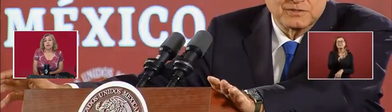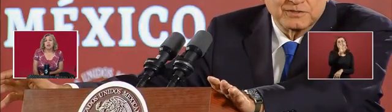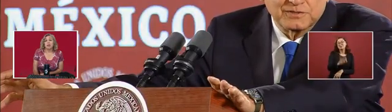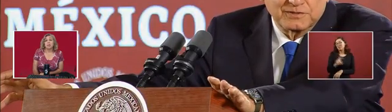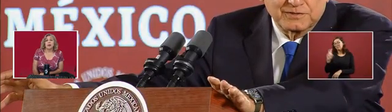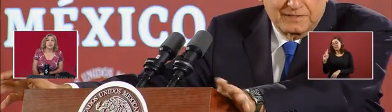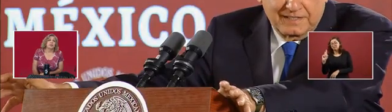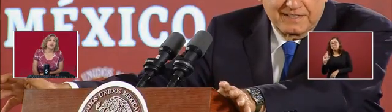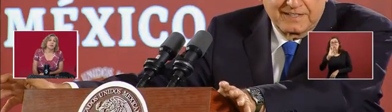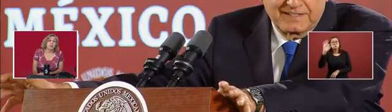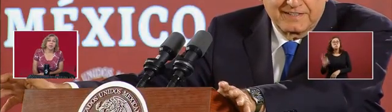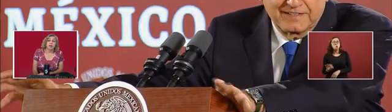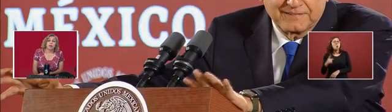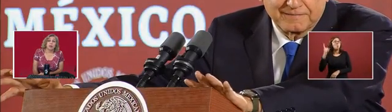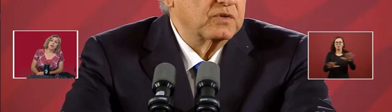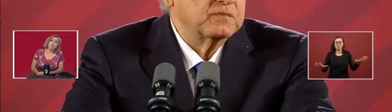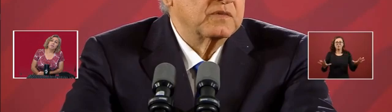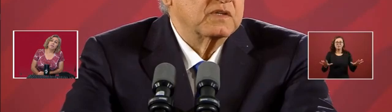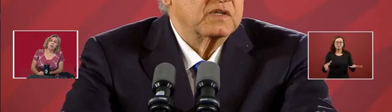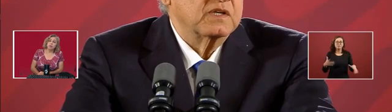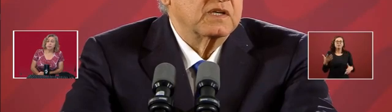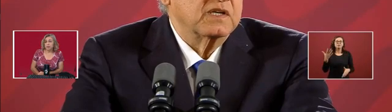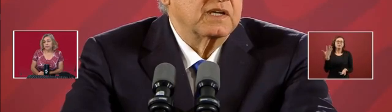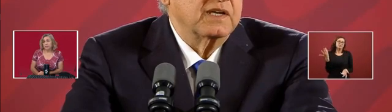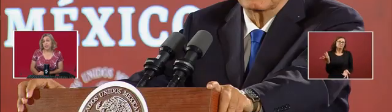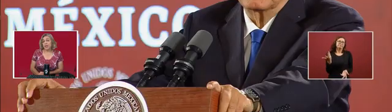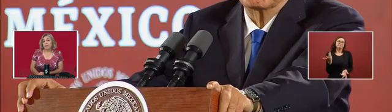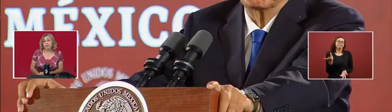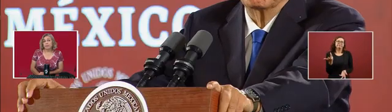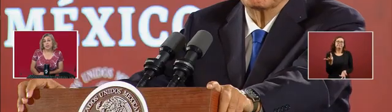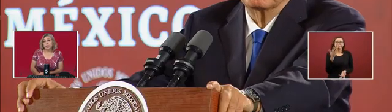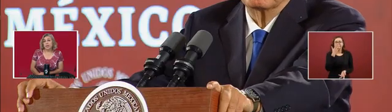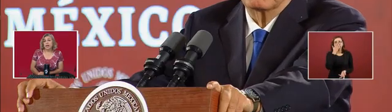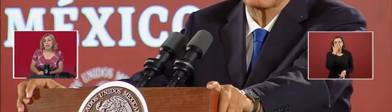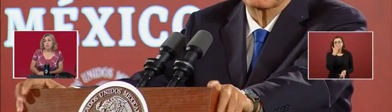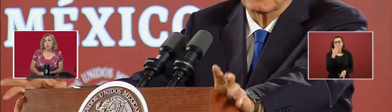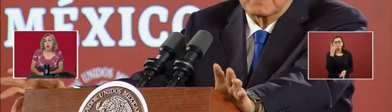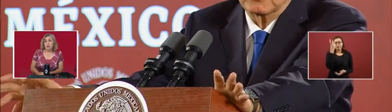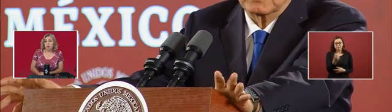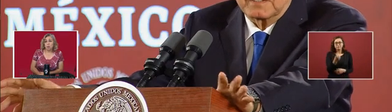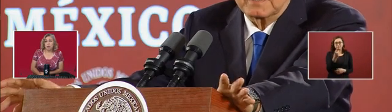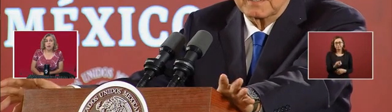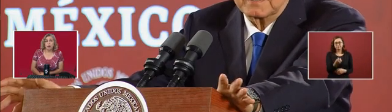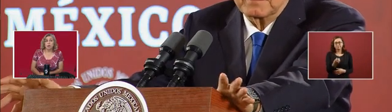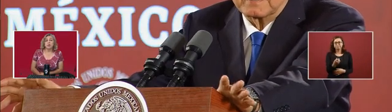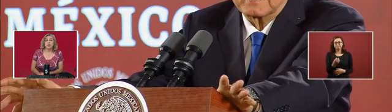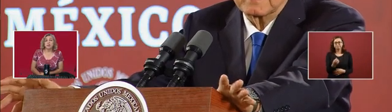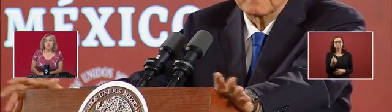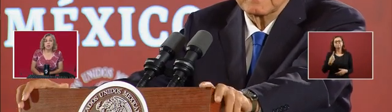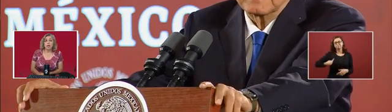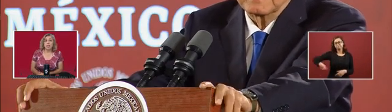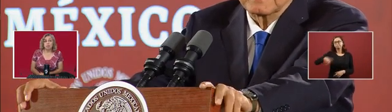communicate and to get to many people. It might be that